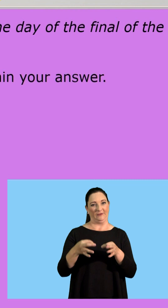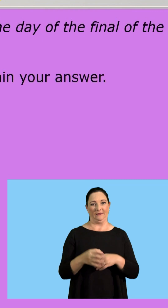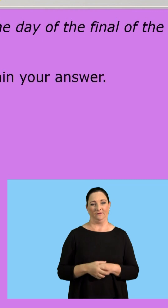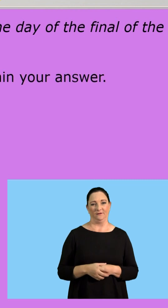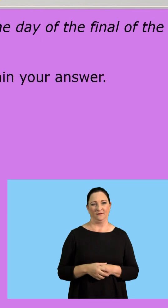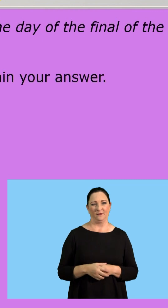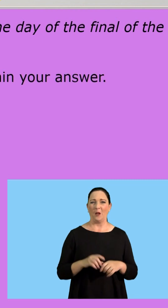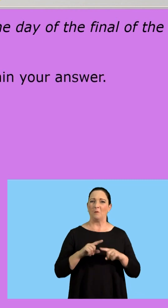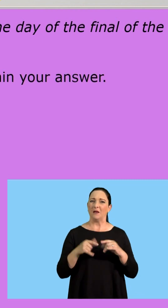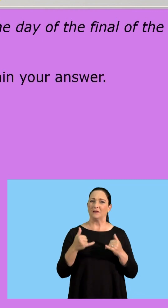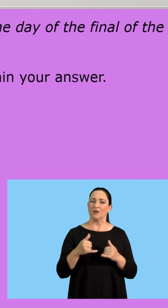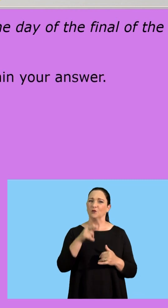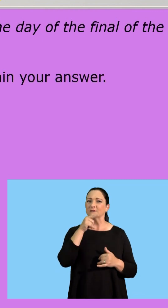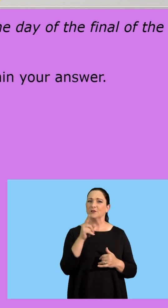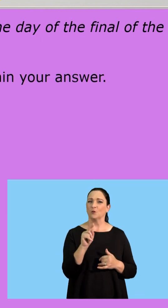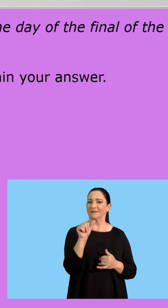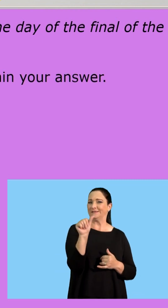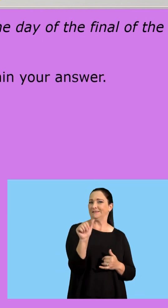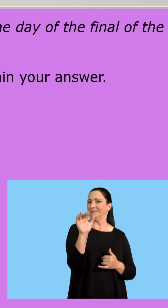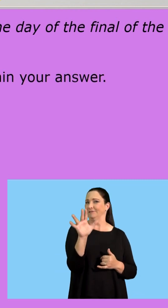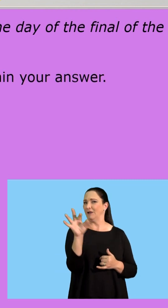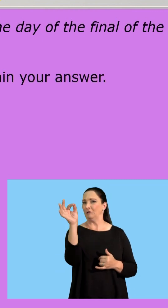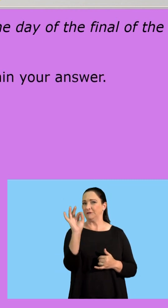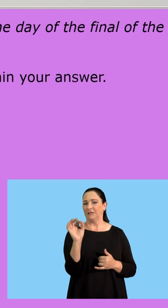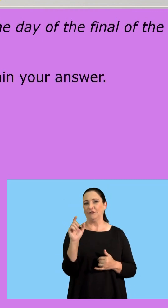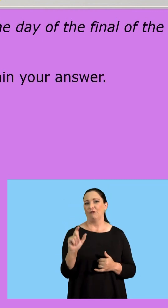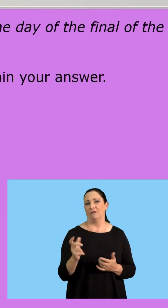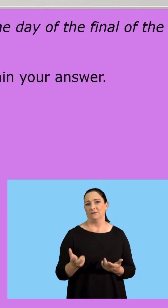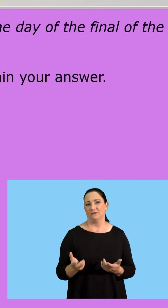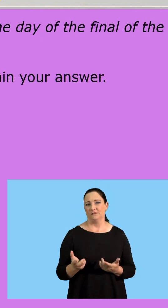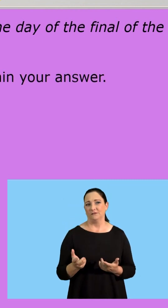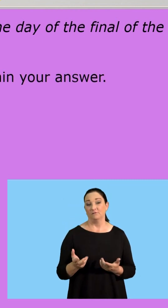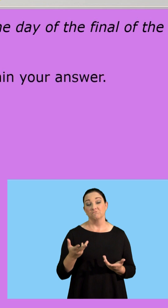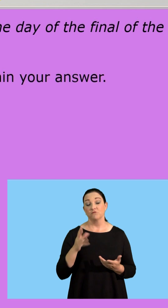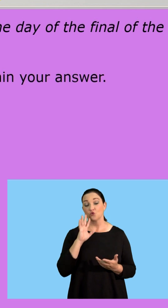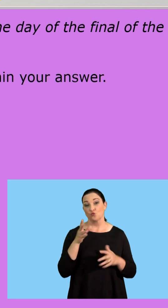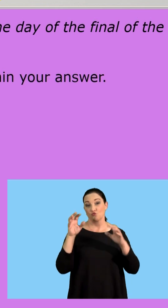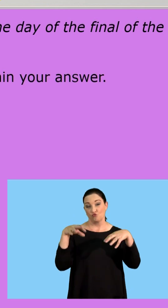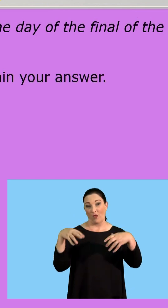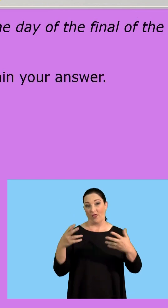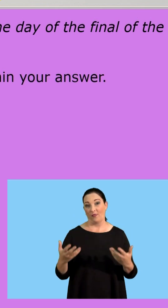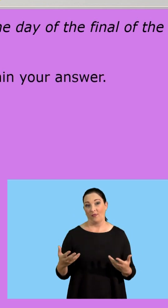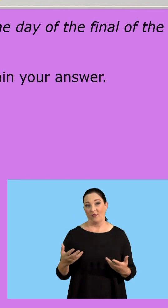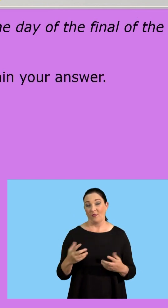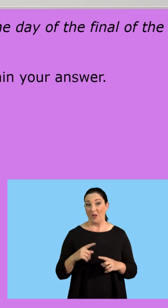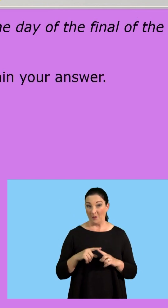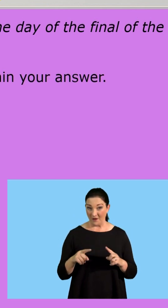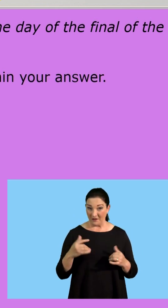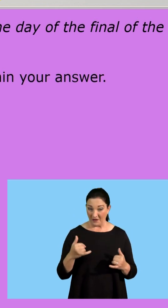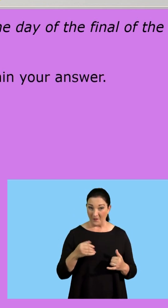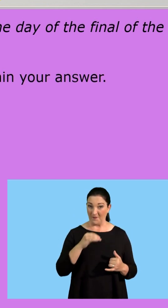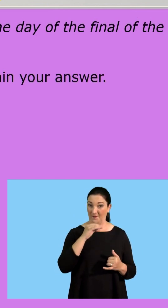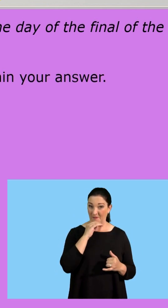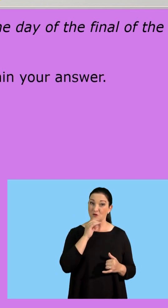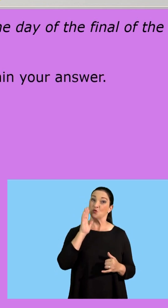answer. Remember, we just said there's a 65% chance of it definitely raining, right? Now it's